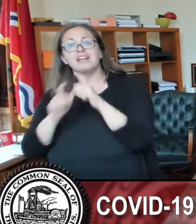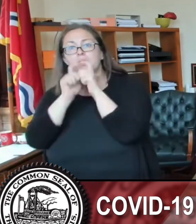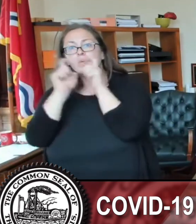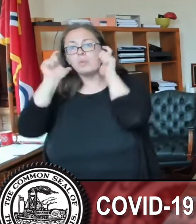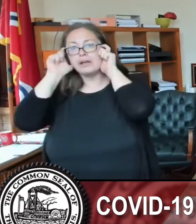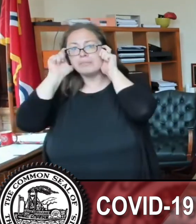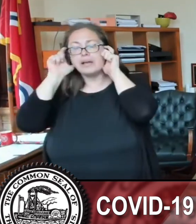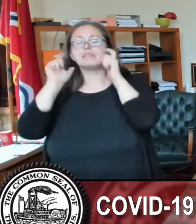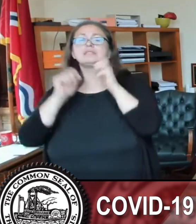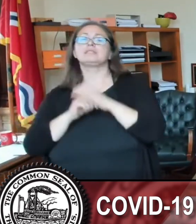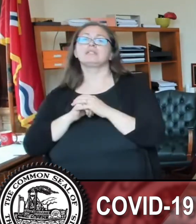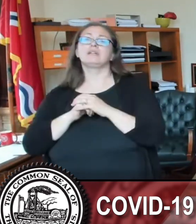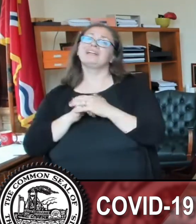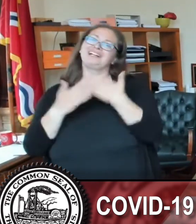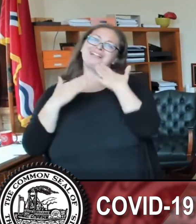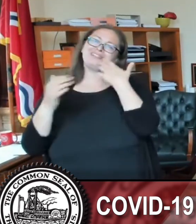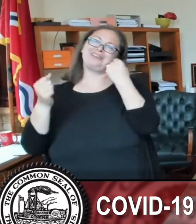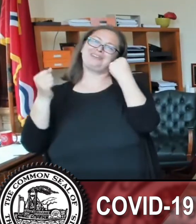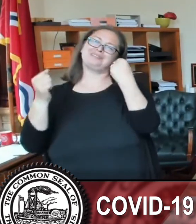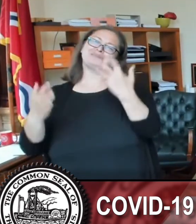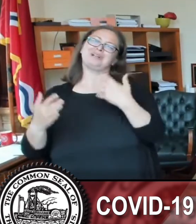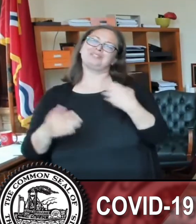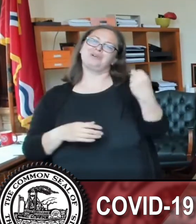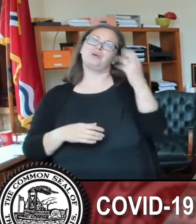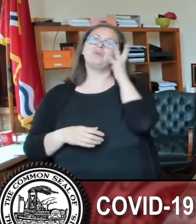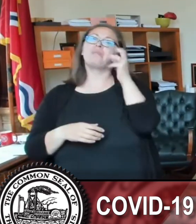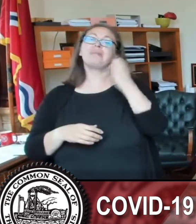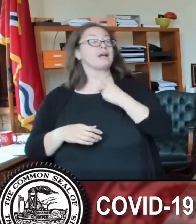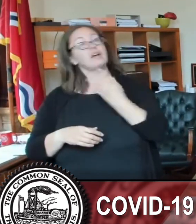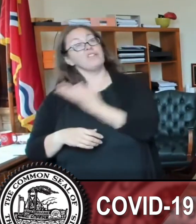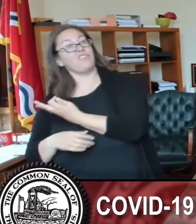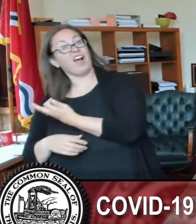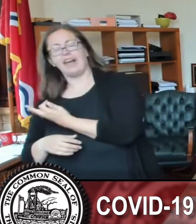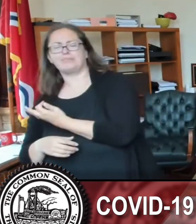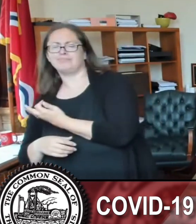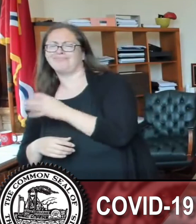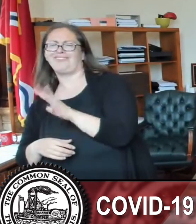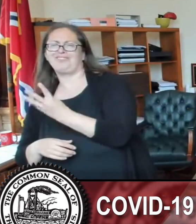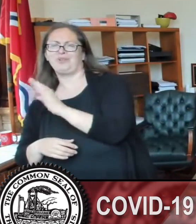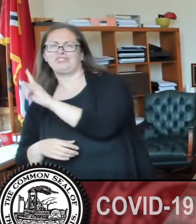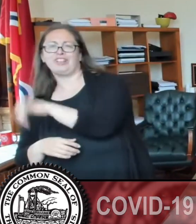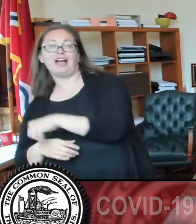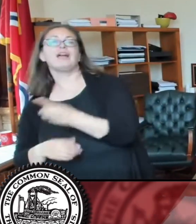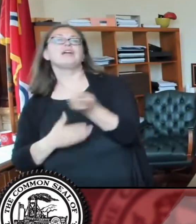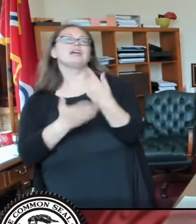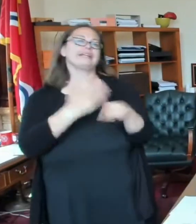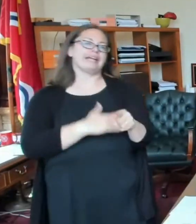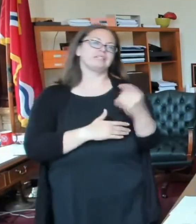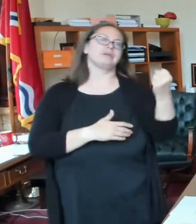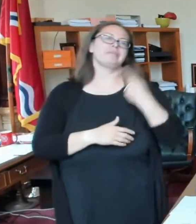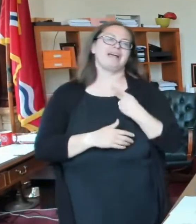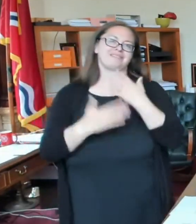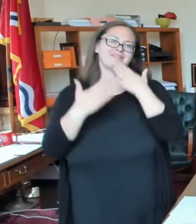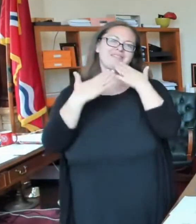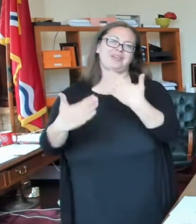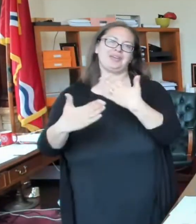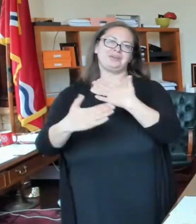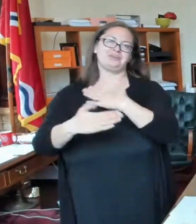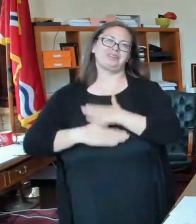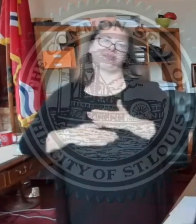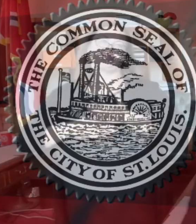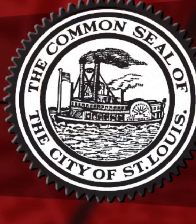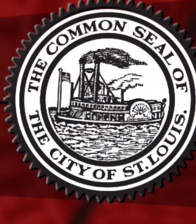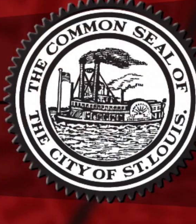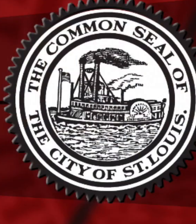mask. And thanks so much. We'll be back with Live with Lida, not Friday because it's 4th of July, but we'll be back next week. Thank you all. Appreciate it.